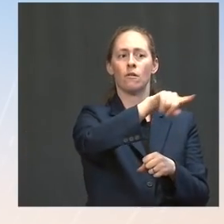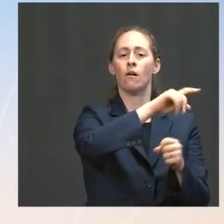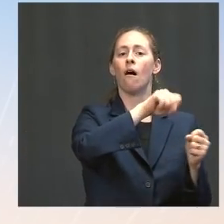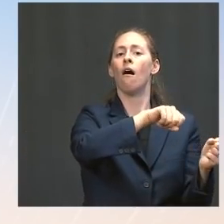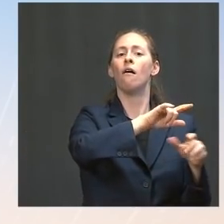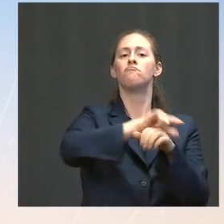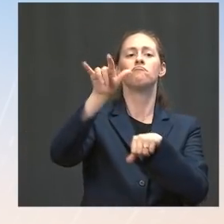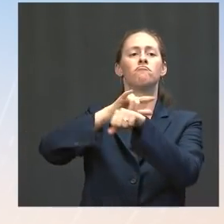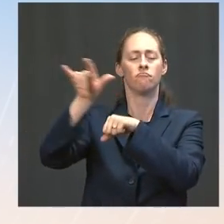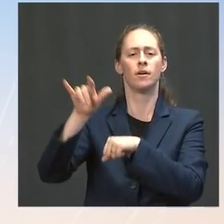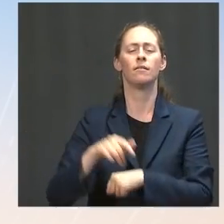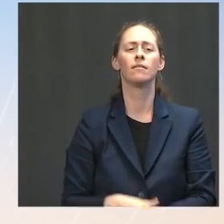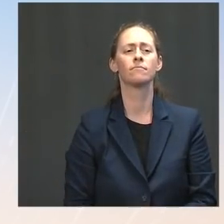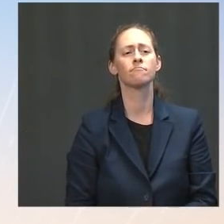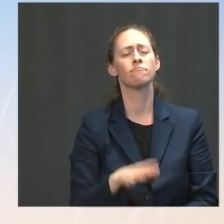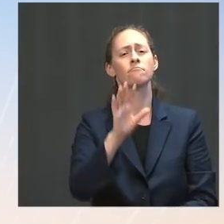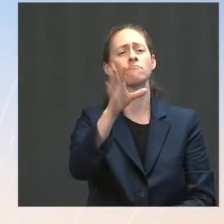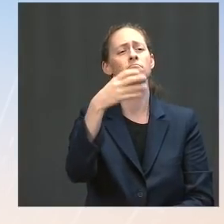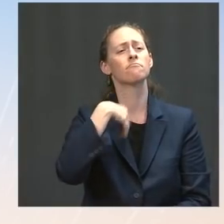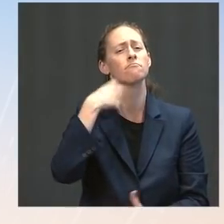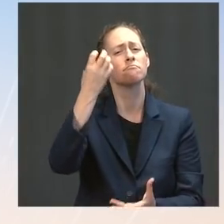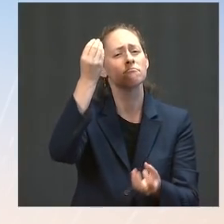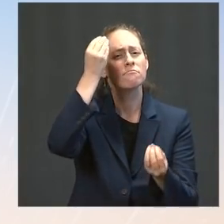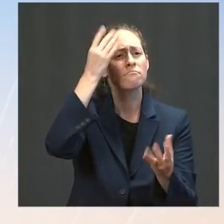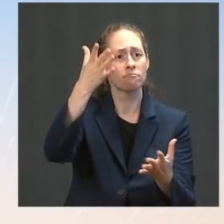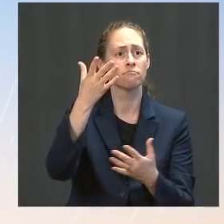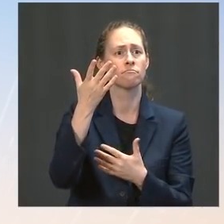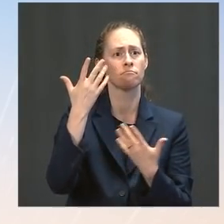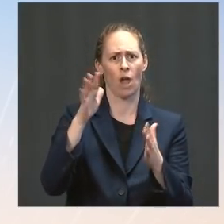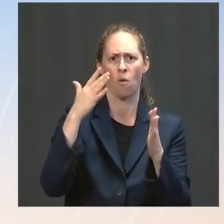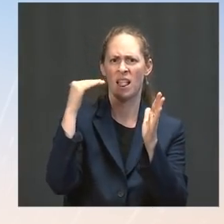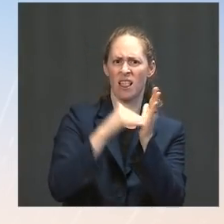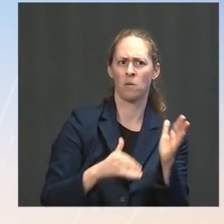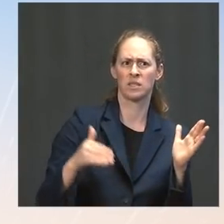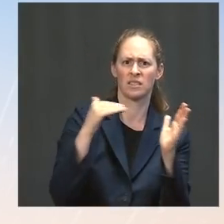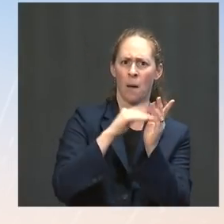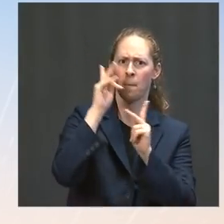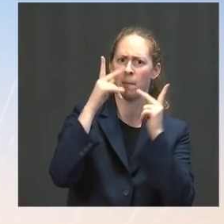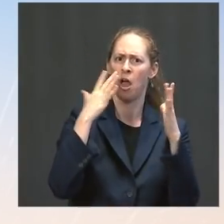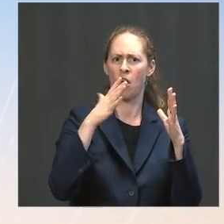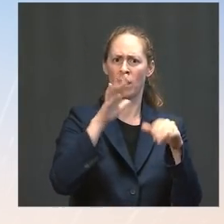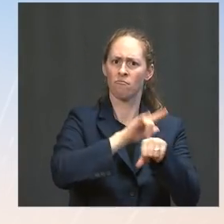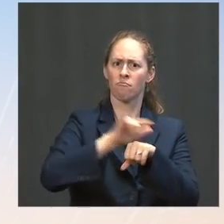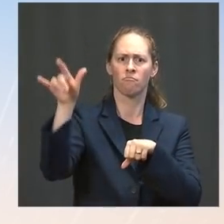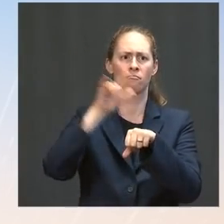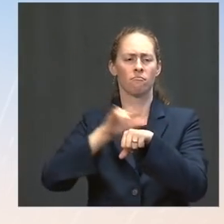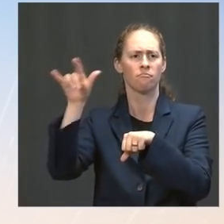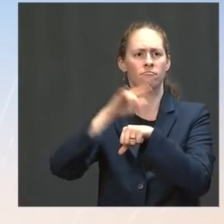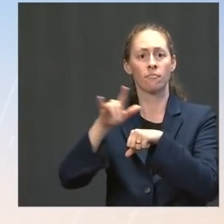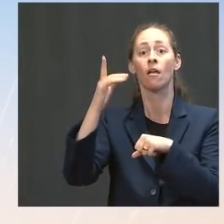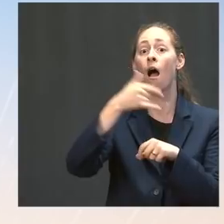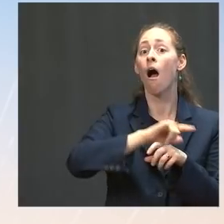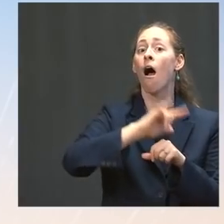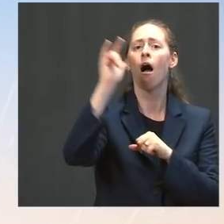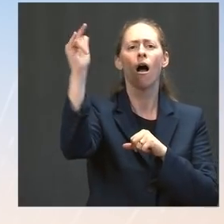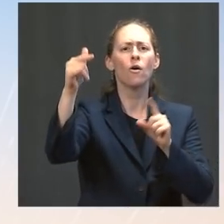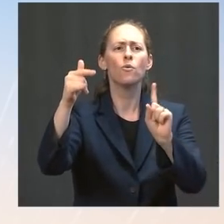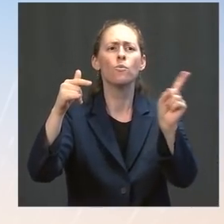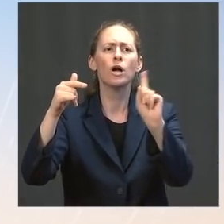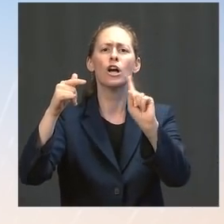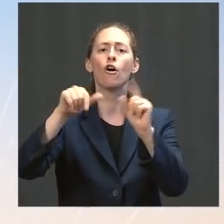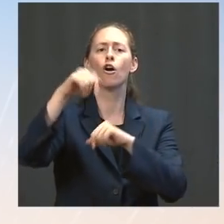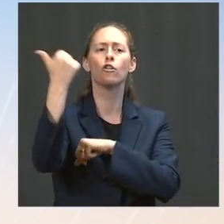evictions. HUD will ensure tenants in public housing first have the opportunity to access emergency rental assistance money before facing eviction, and HUD